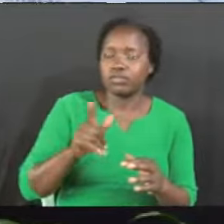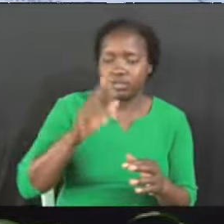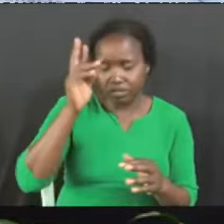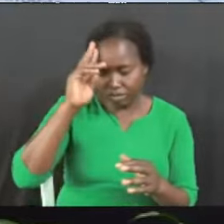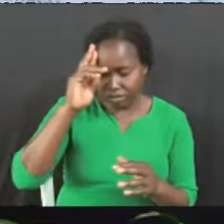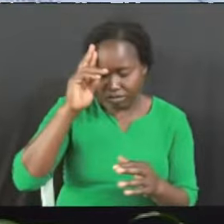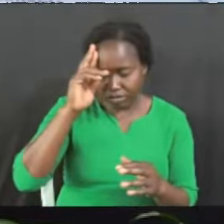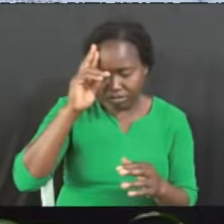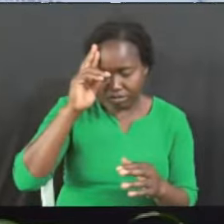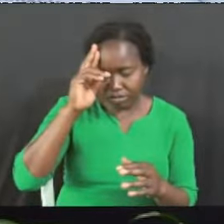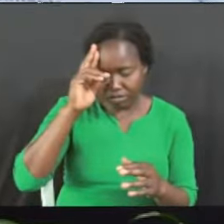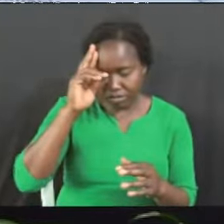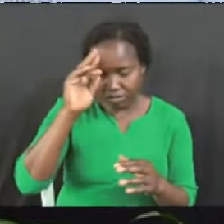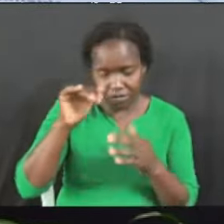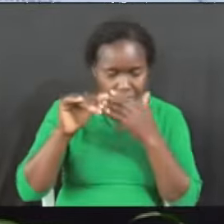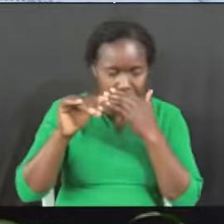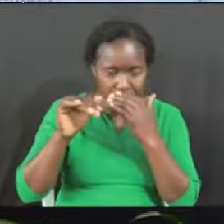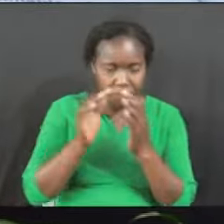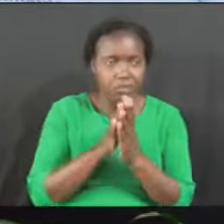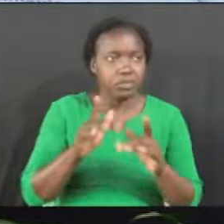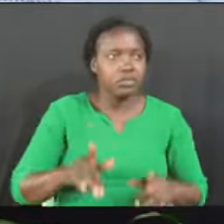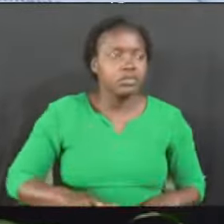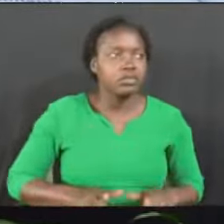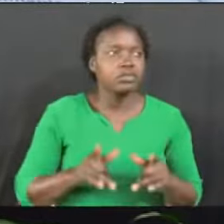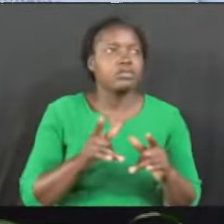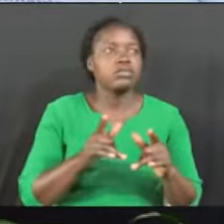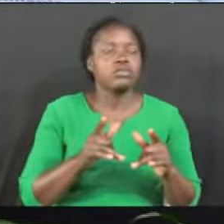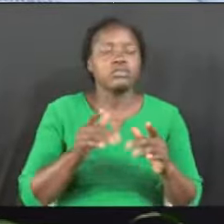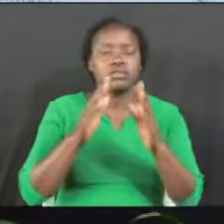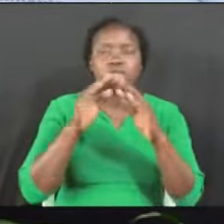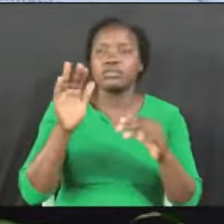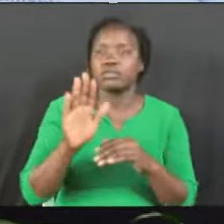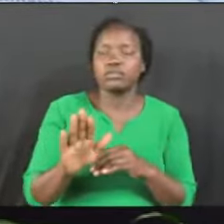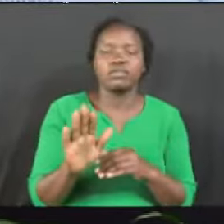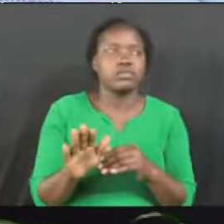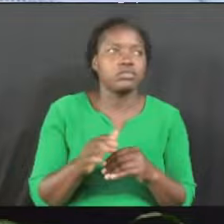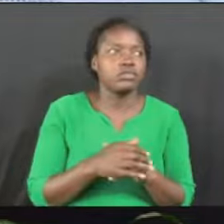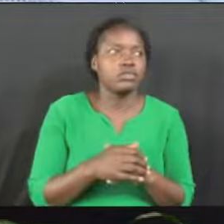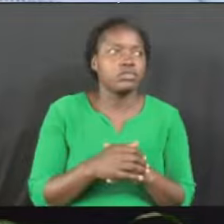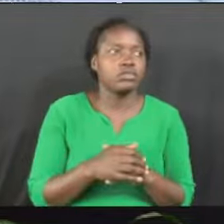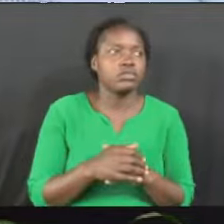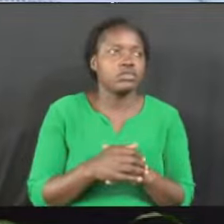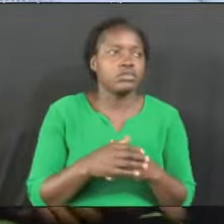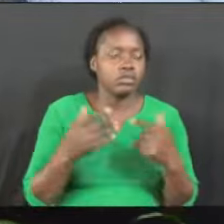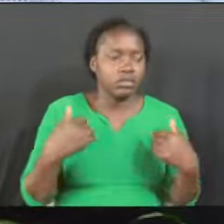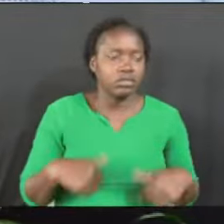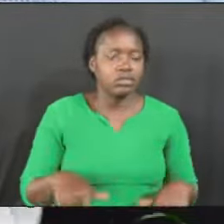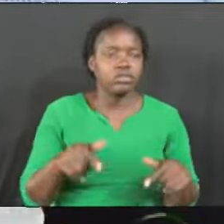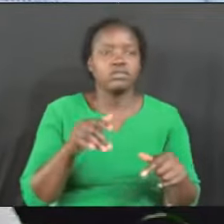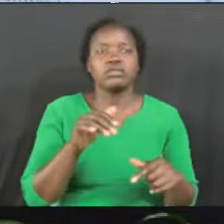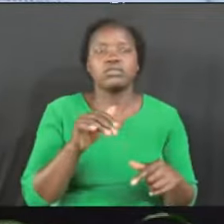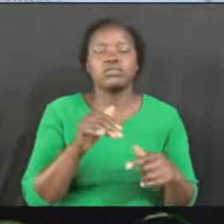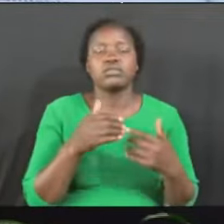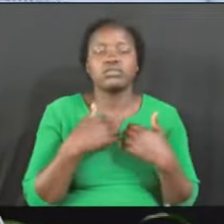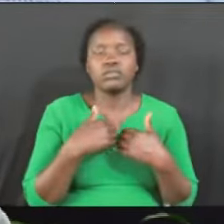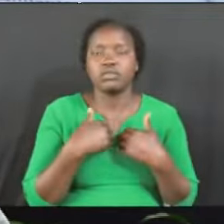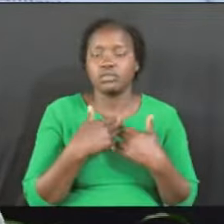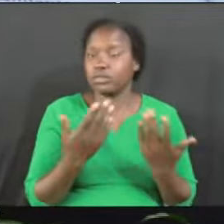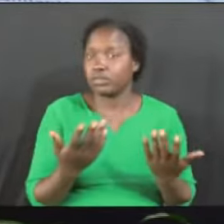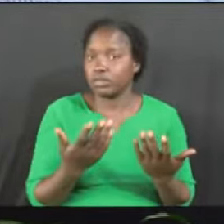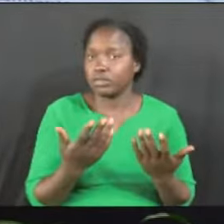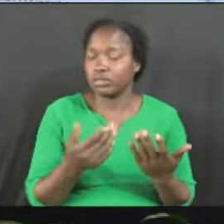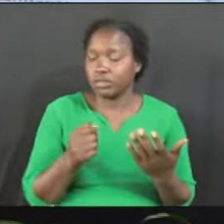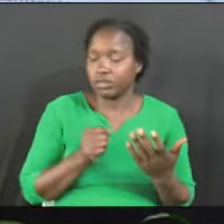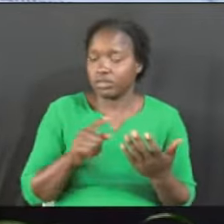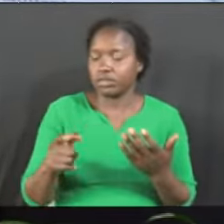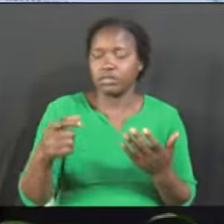me that I was living under her roof, that I was wearing clothes that she bought me, that I